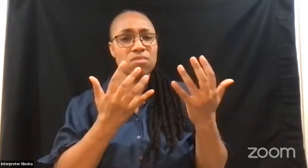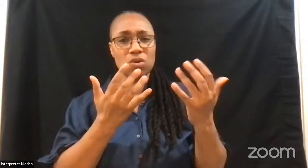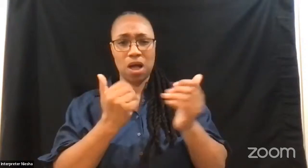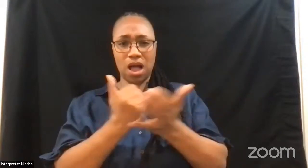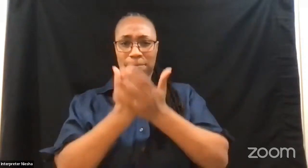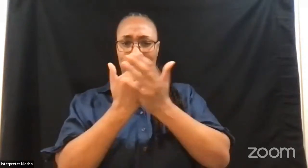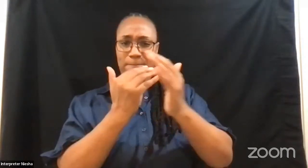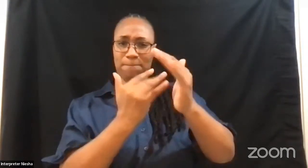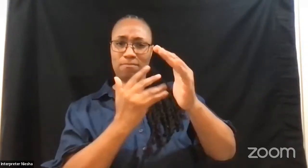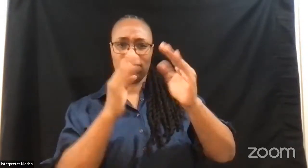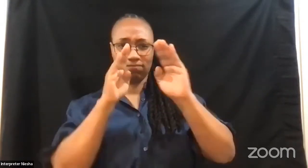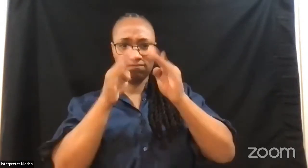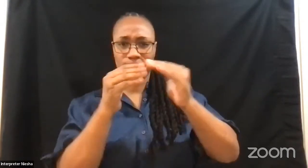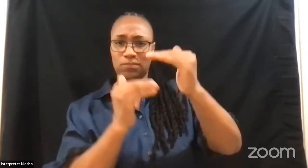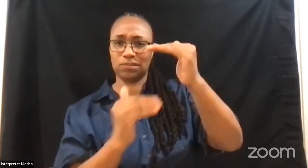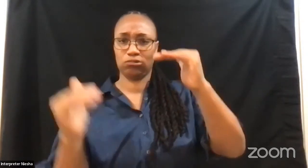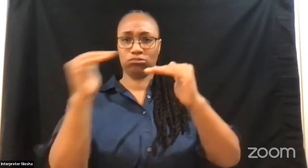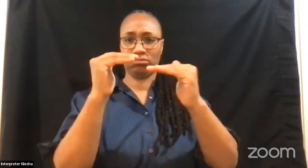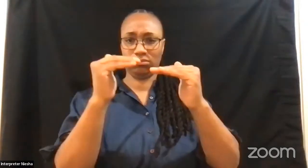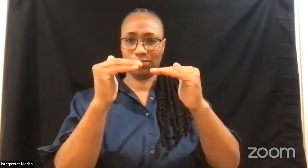disabled Americans?